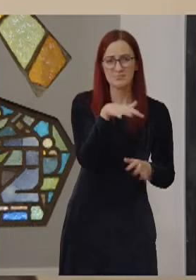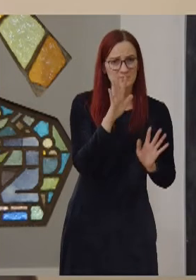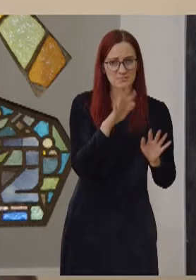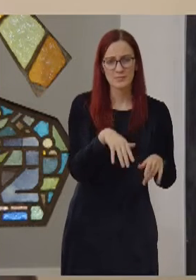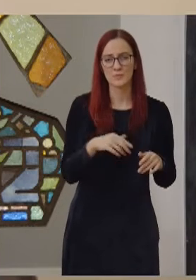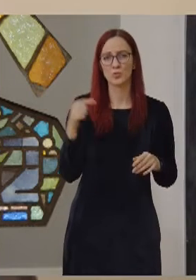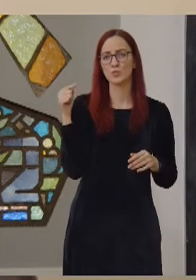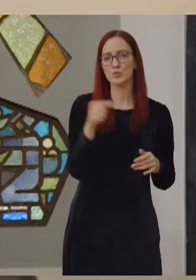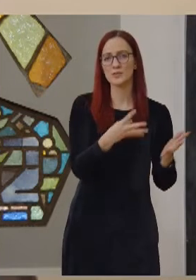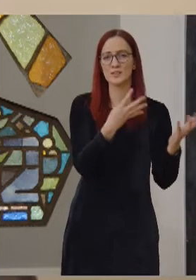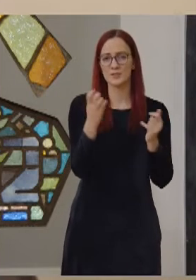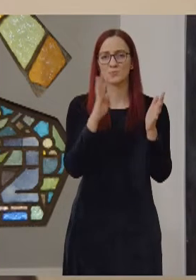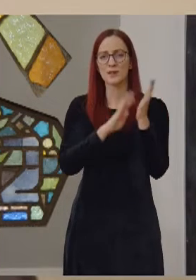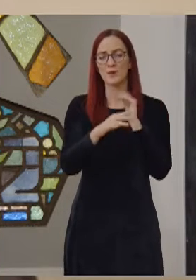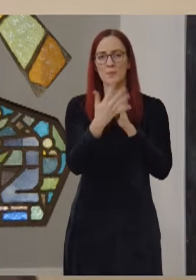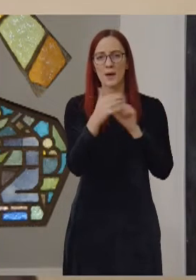why